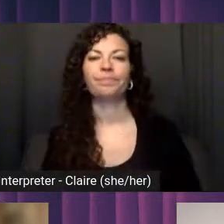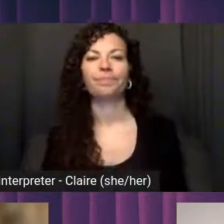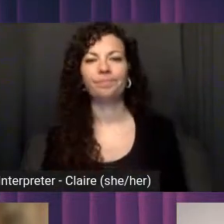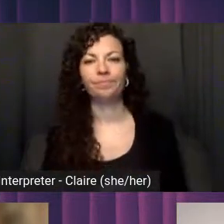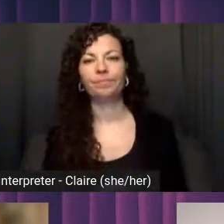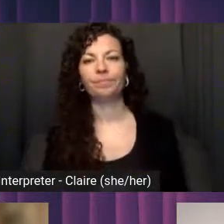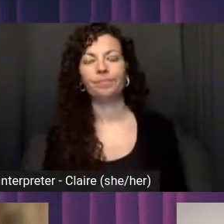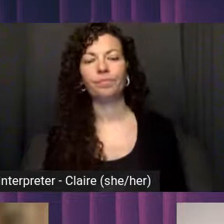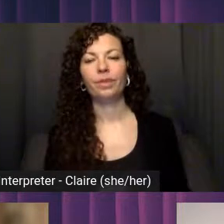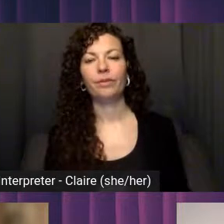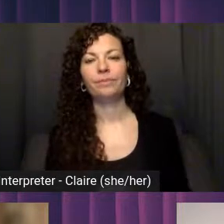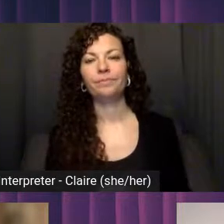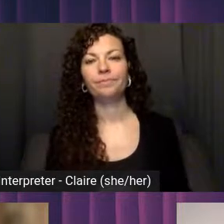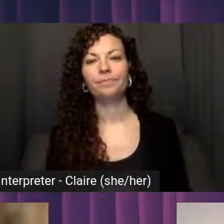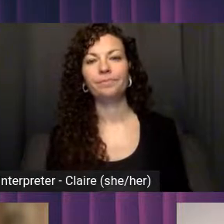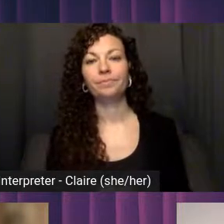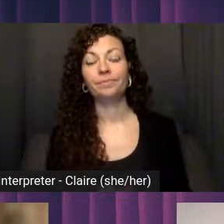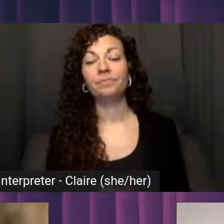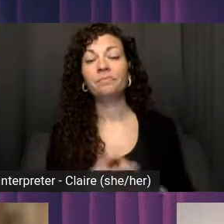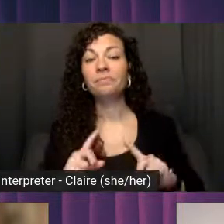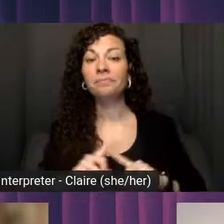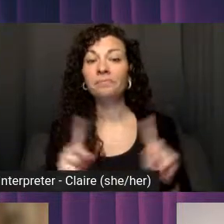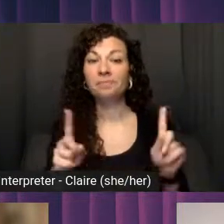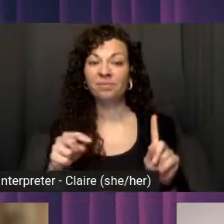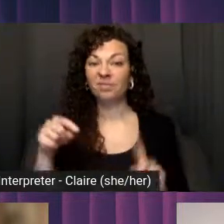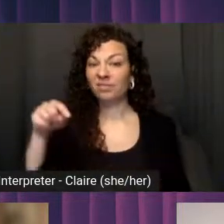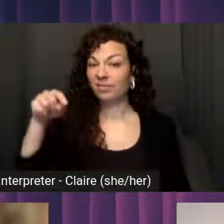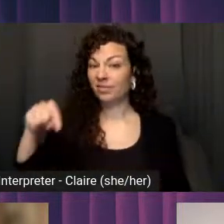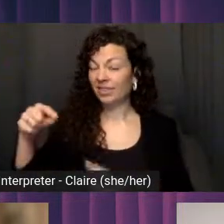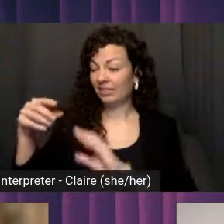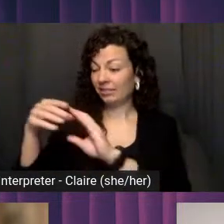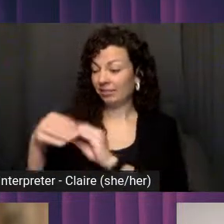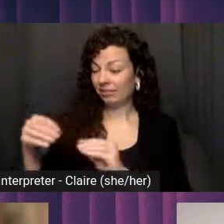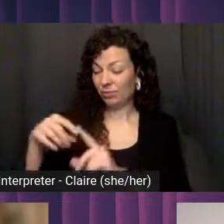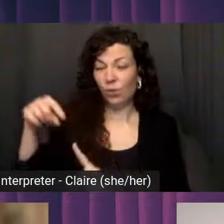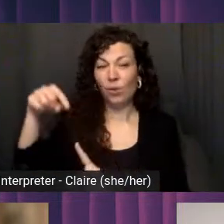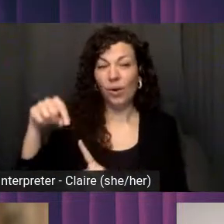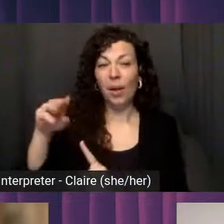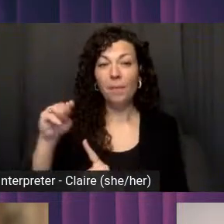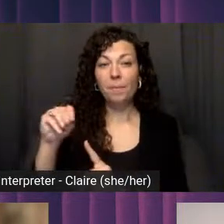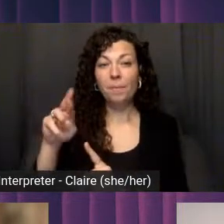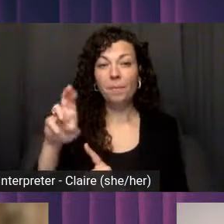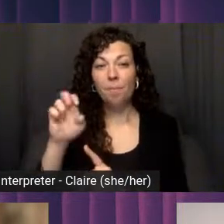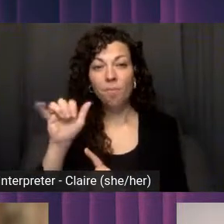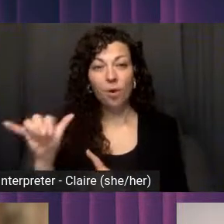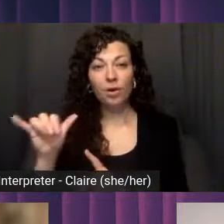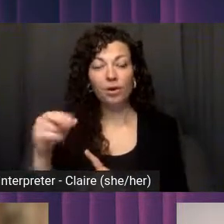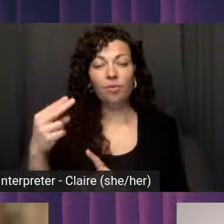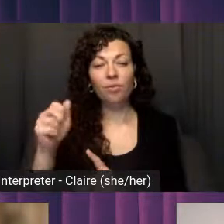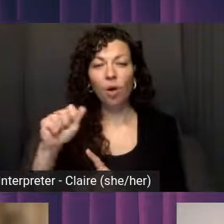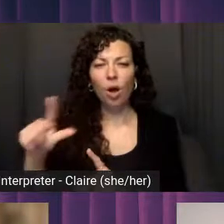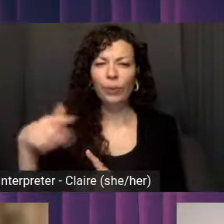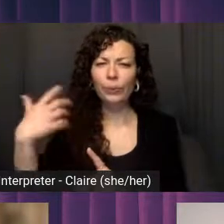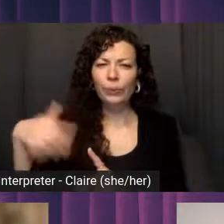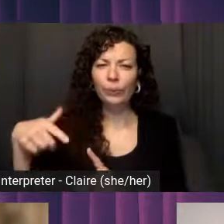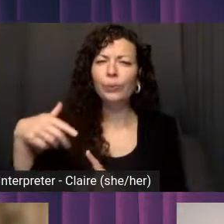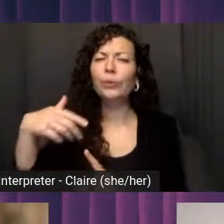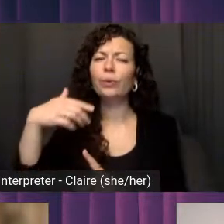it's this reminder, this voice from the past reminding us just how critical it is to